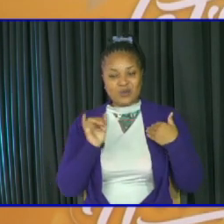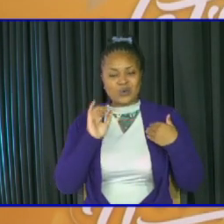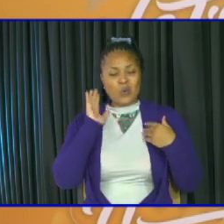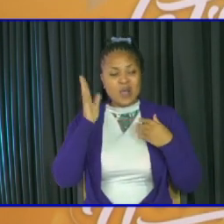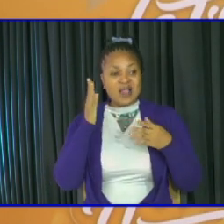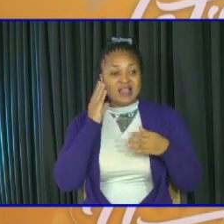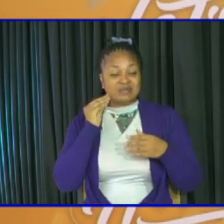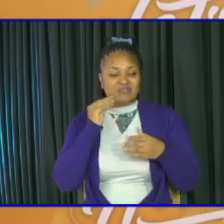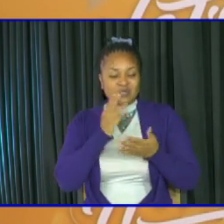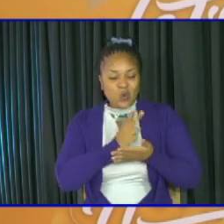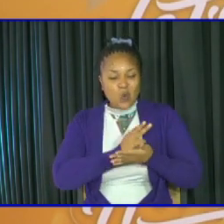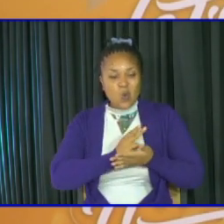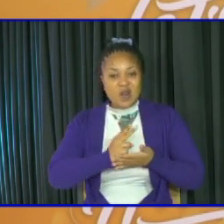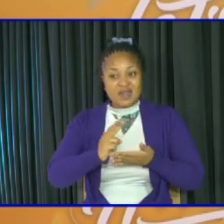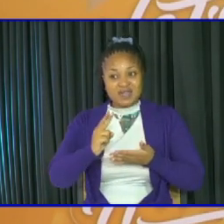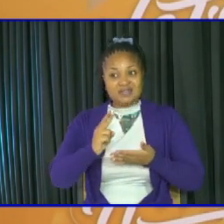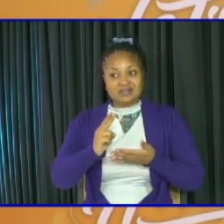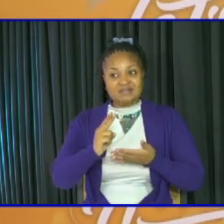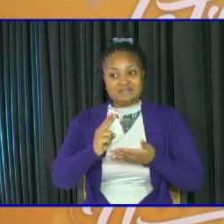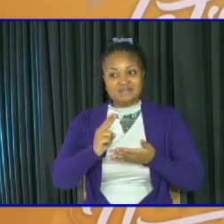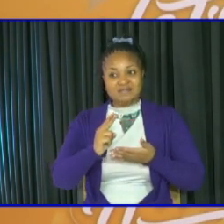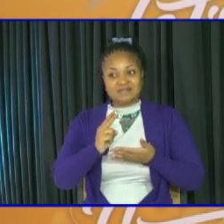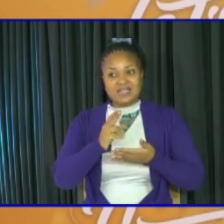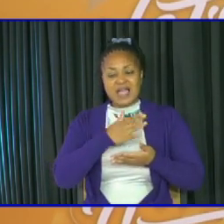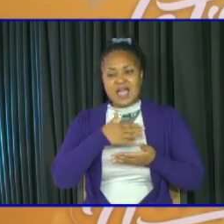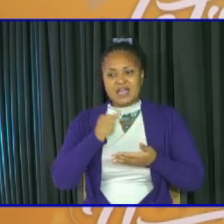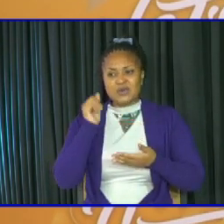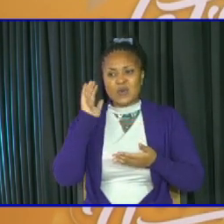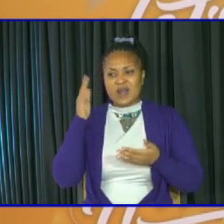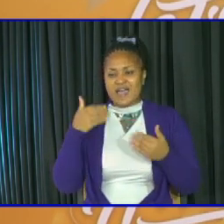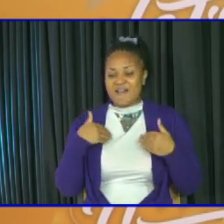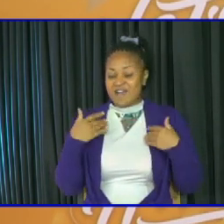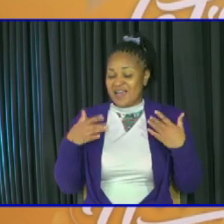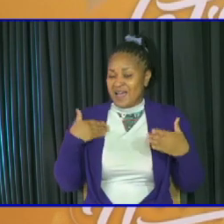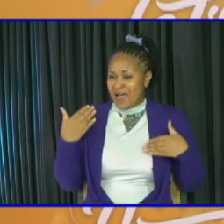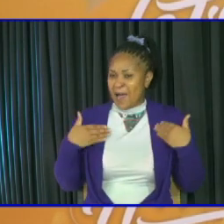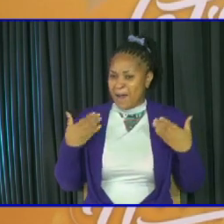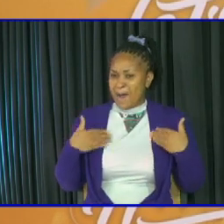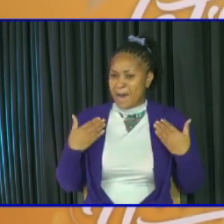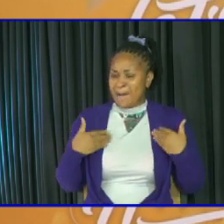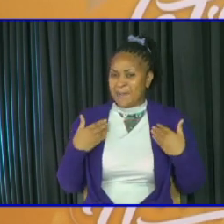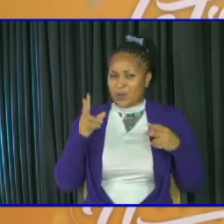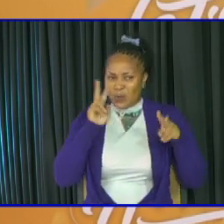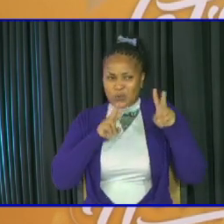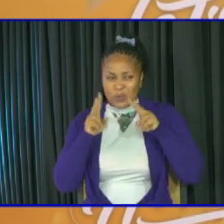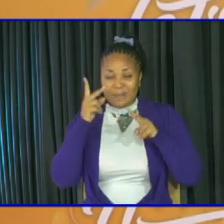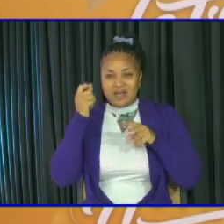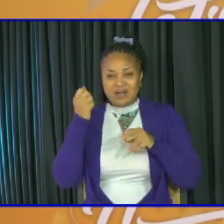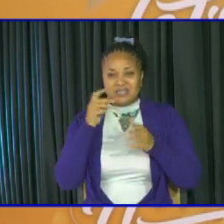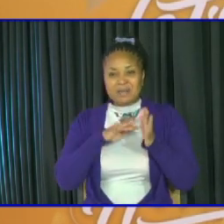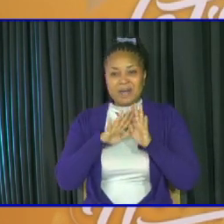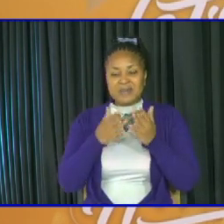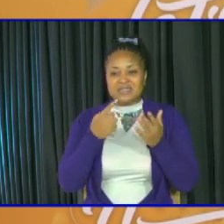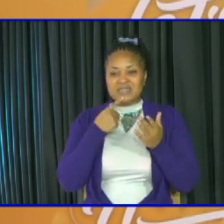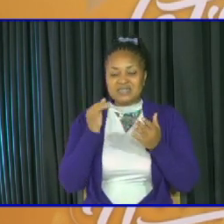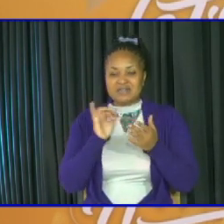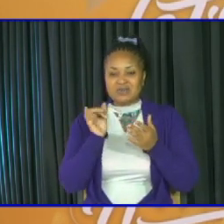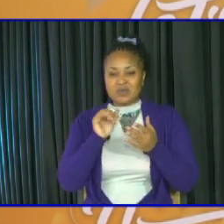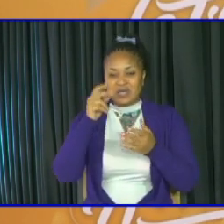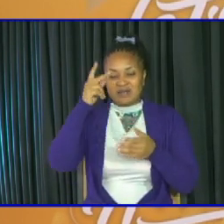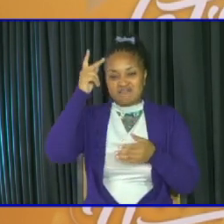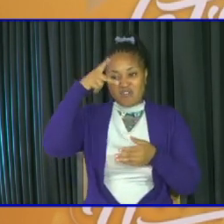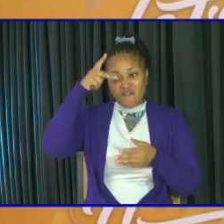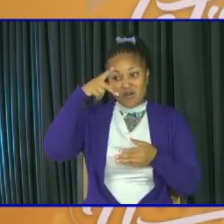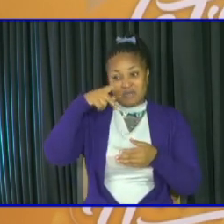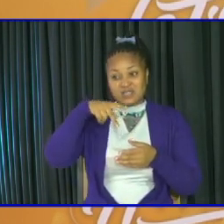experience holiness. And you will have that cheerful outlook, because the Bible also says in Proverbs 17 verse